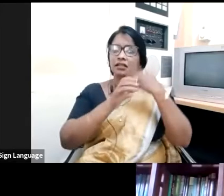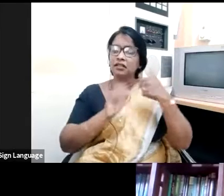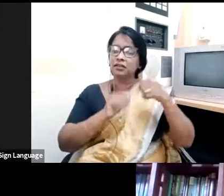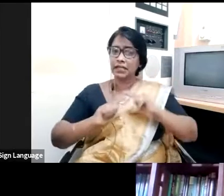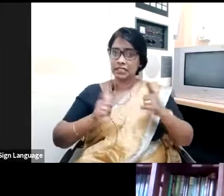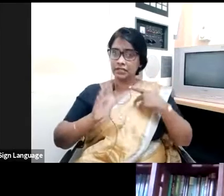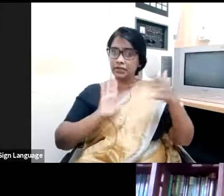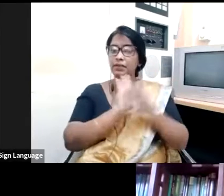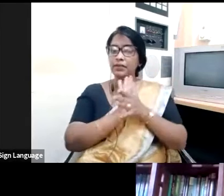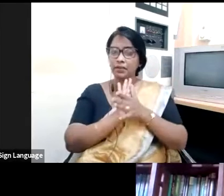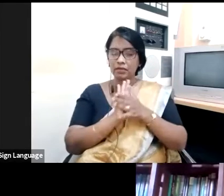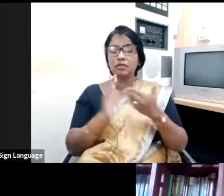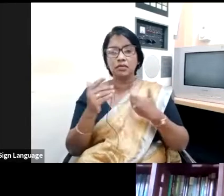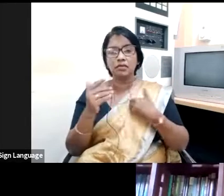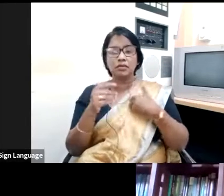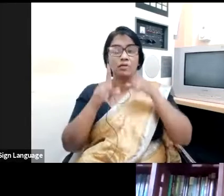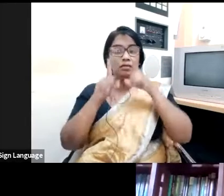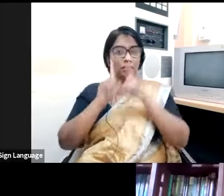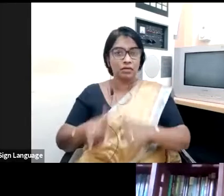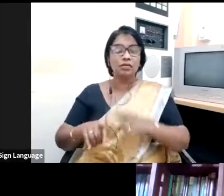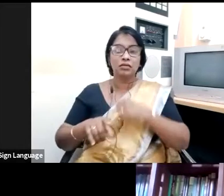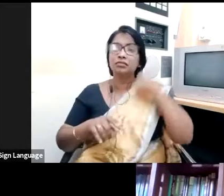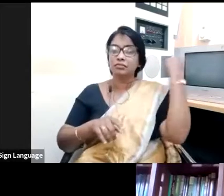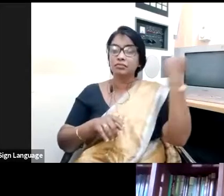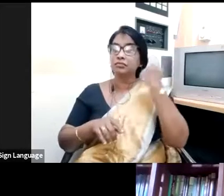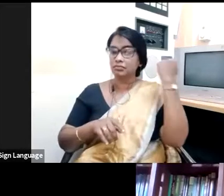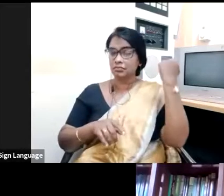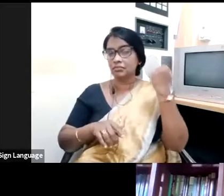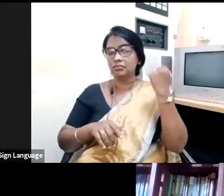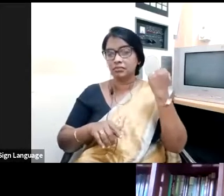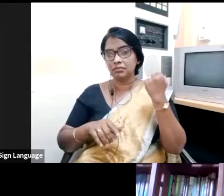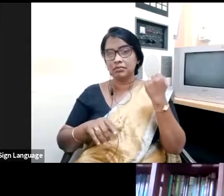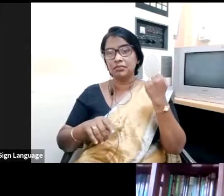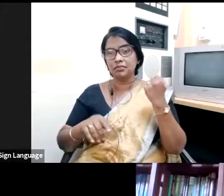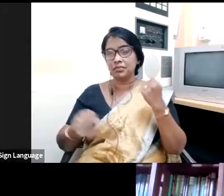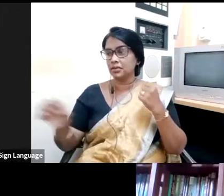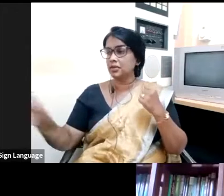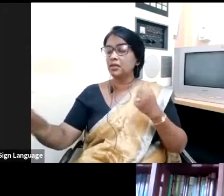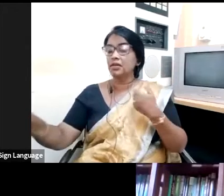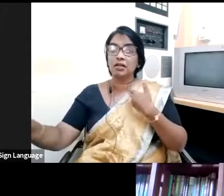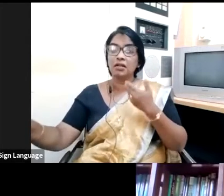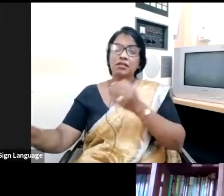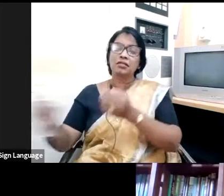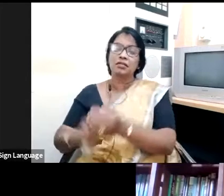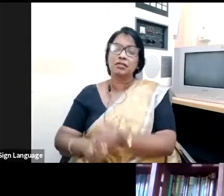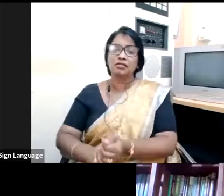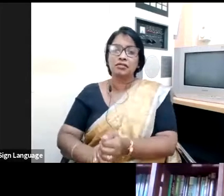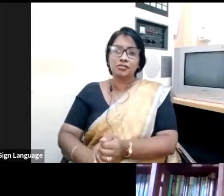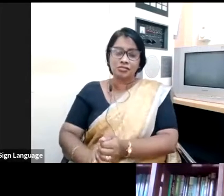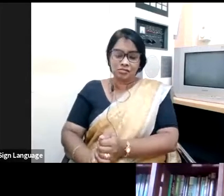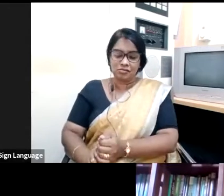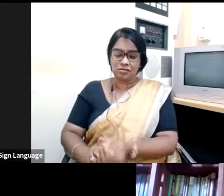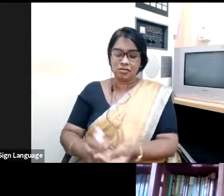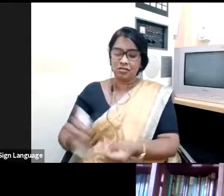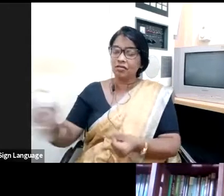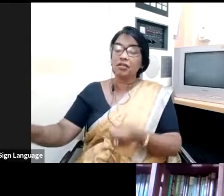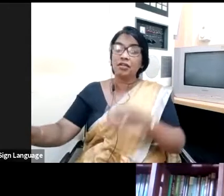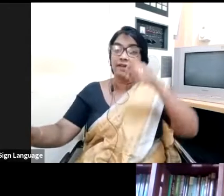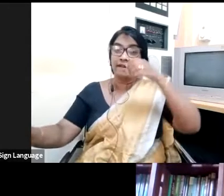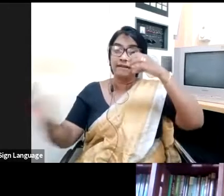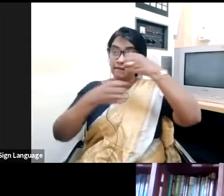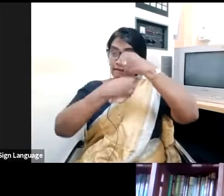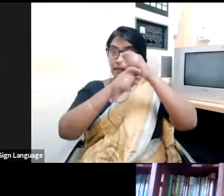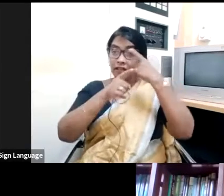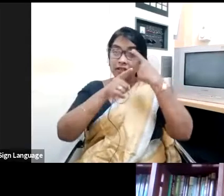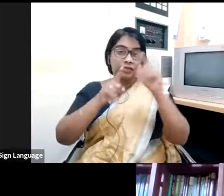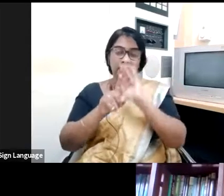this. Because we are not living in science and believe in science, only all these problems have occurred. So good morning.